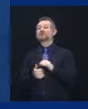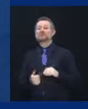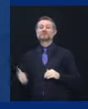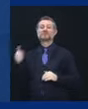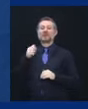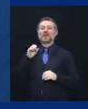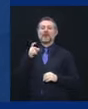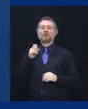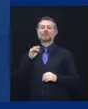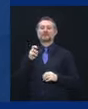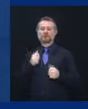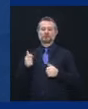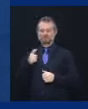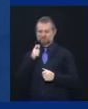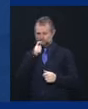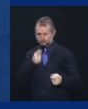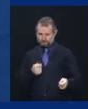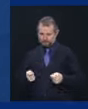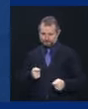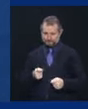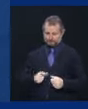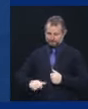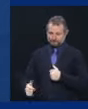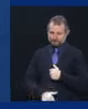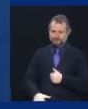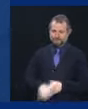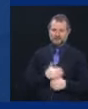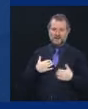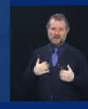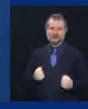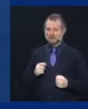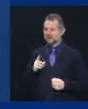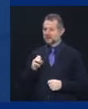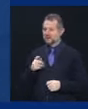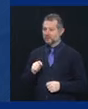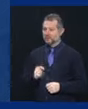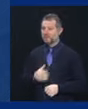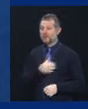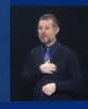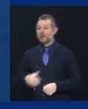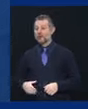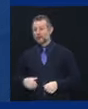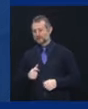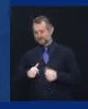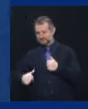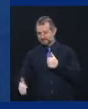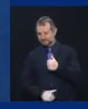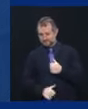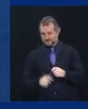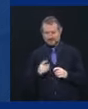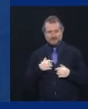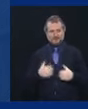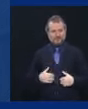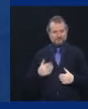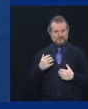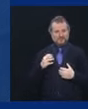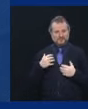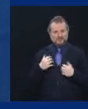department. Mayor is in charge of the local health department. The private facilities are private